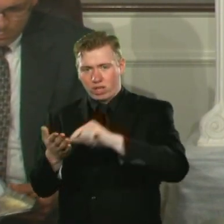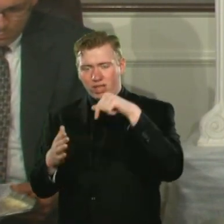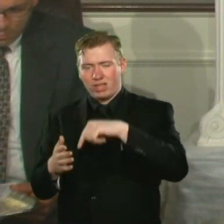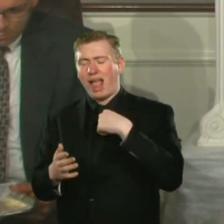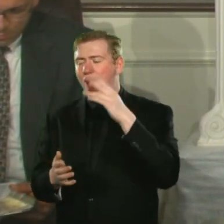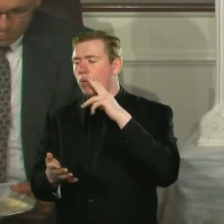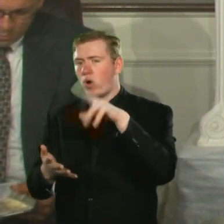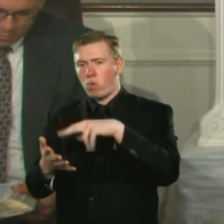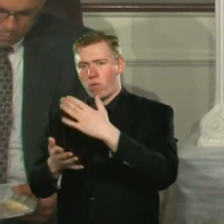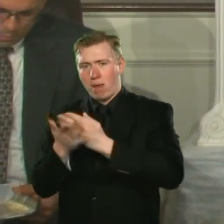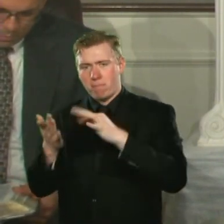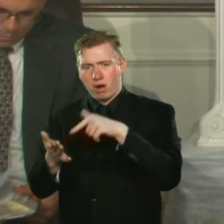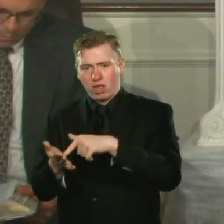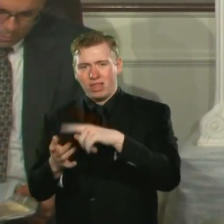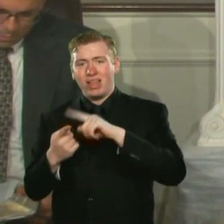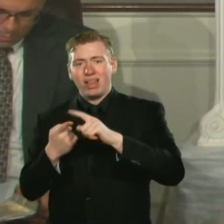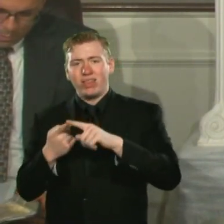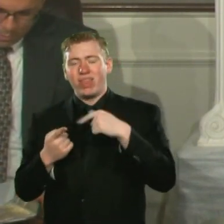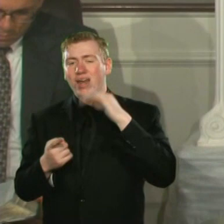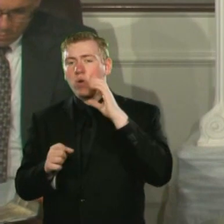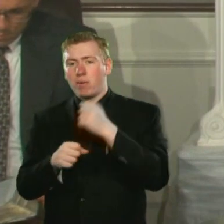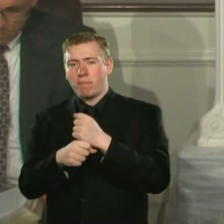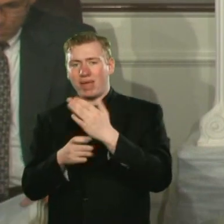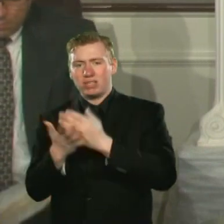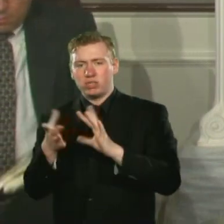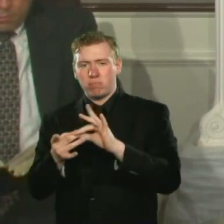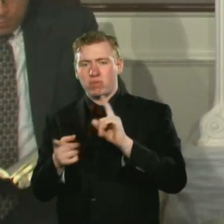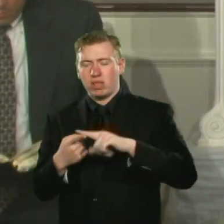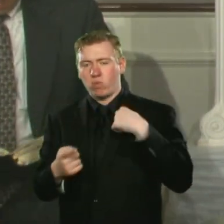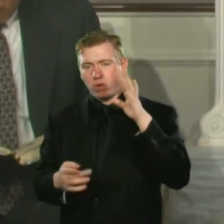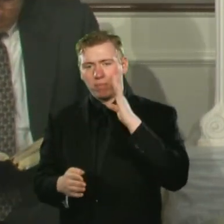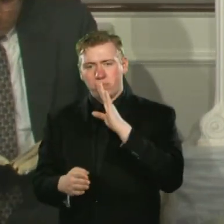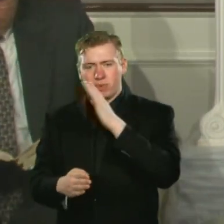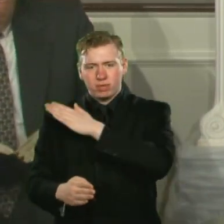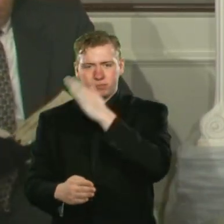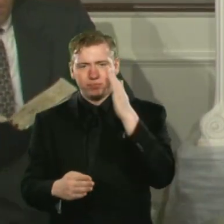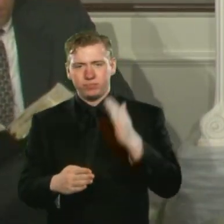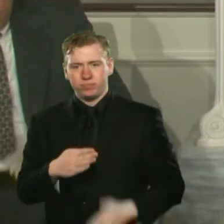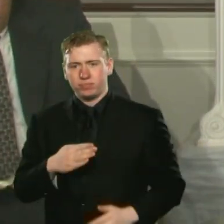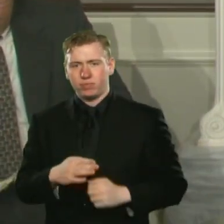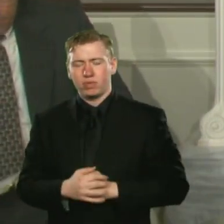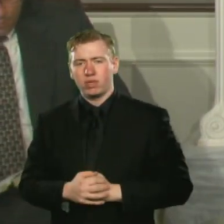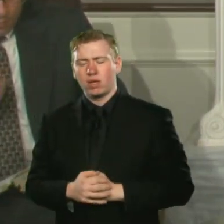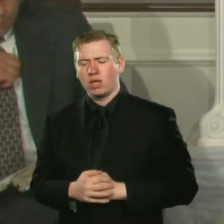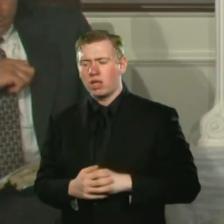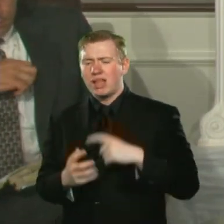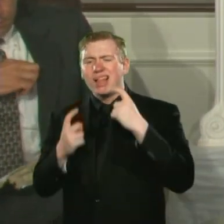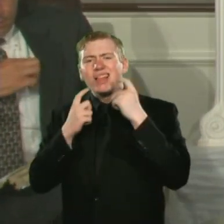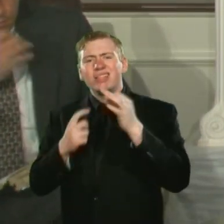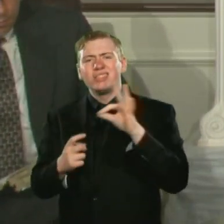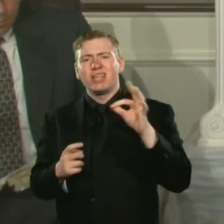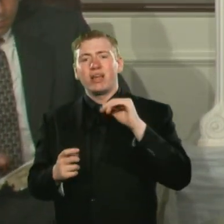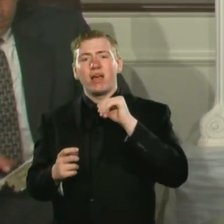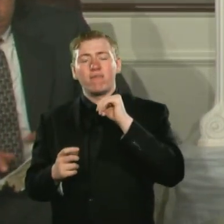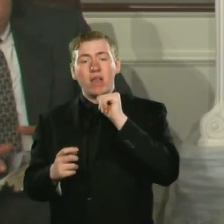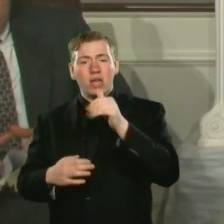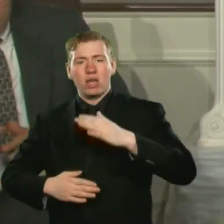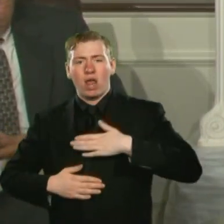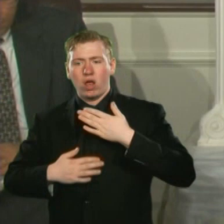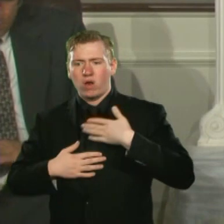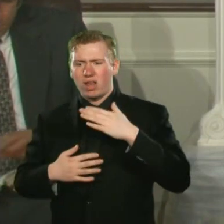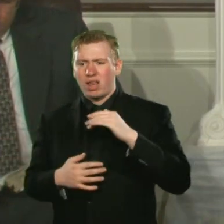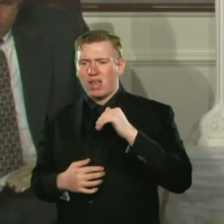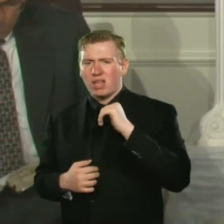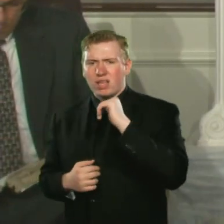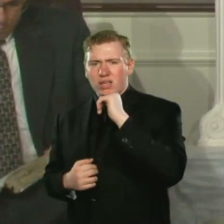scripture real quickly, and then I'm going to make a closing comments and we'll be done. But the sin of ingratitude,